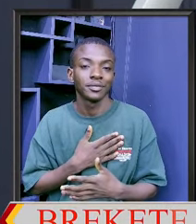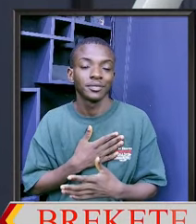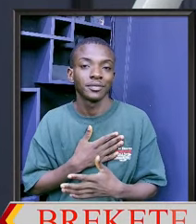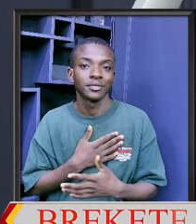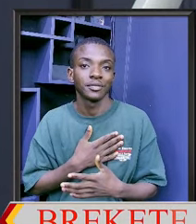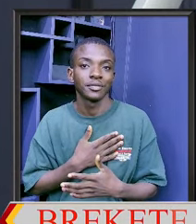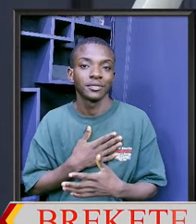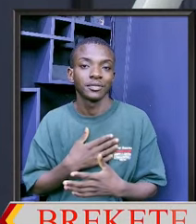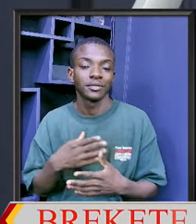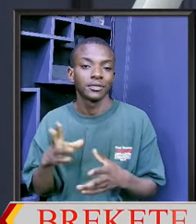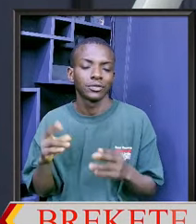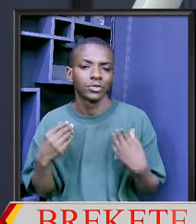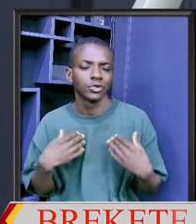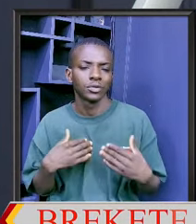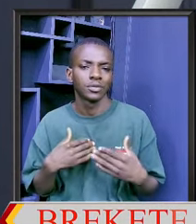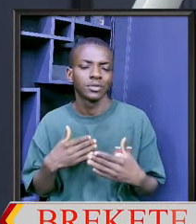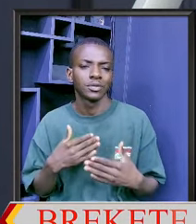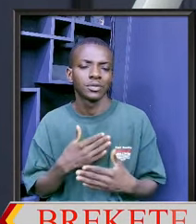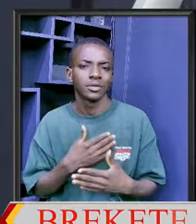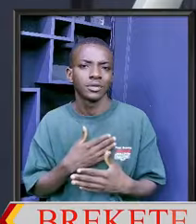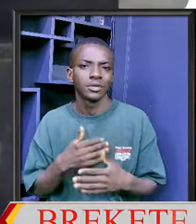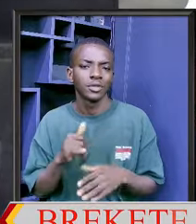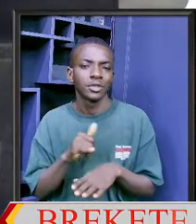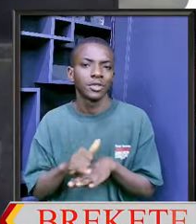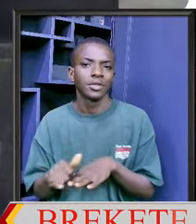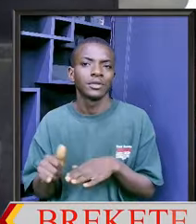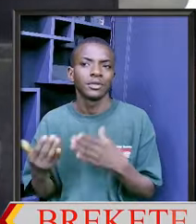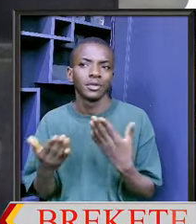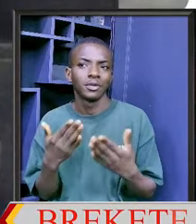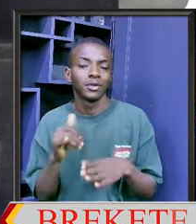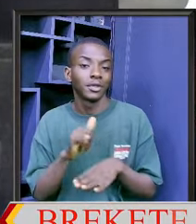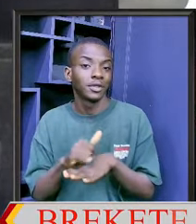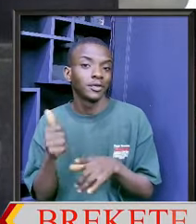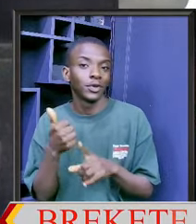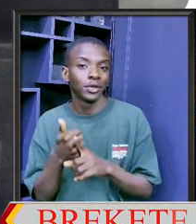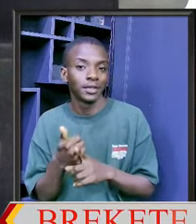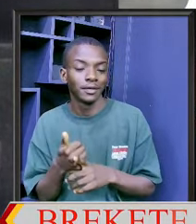No. Nobody, sir. Please, okay, sir. In case you did deceive yourself.